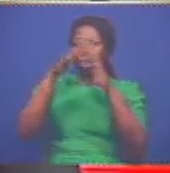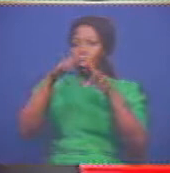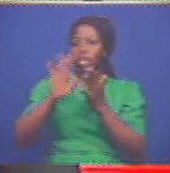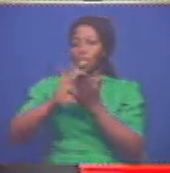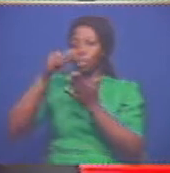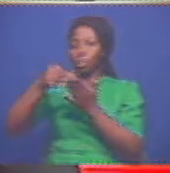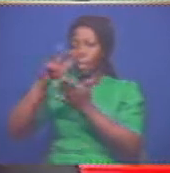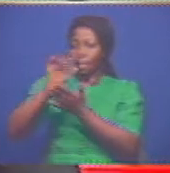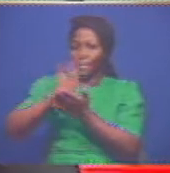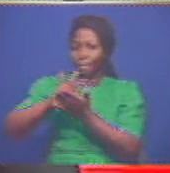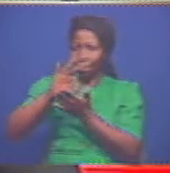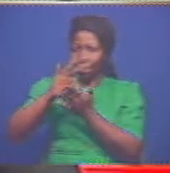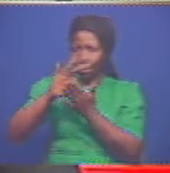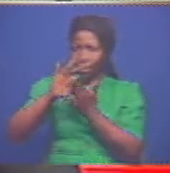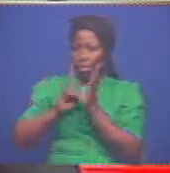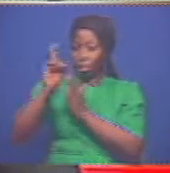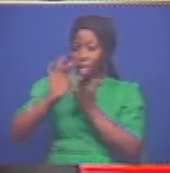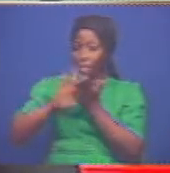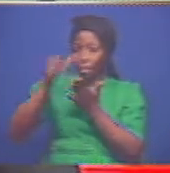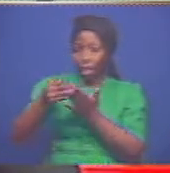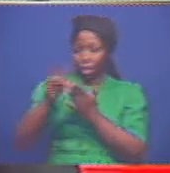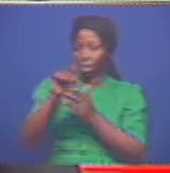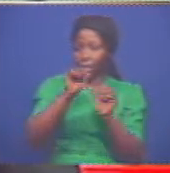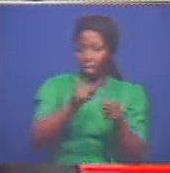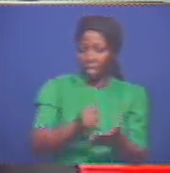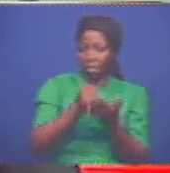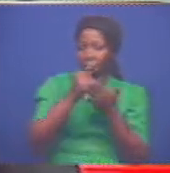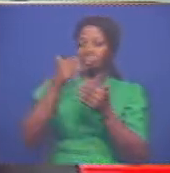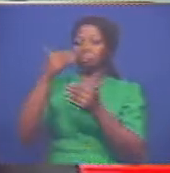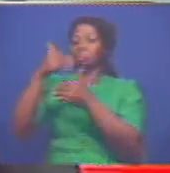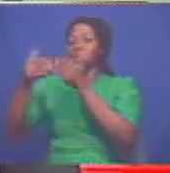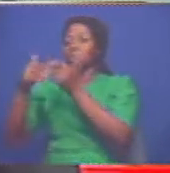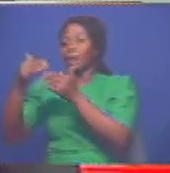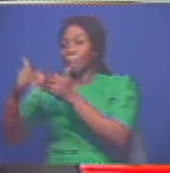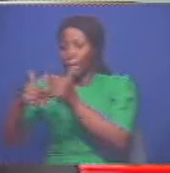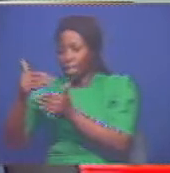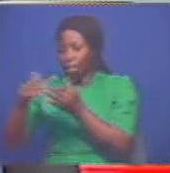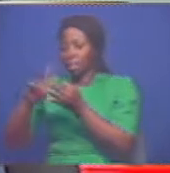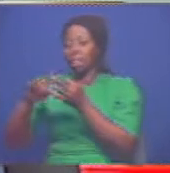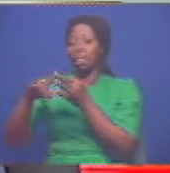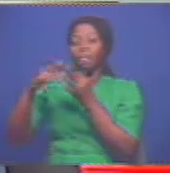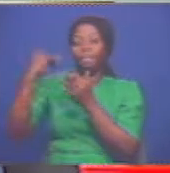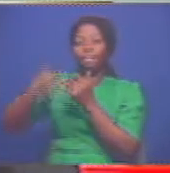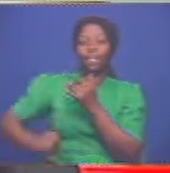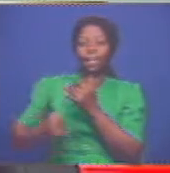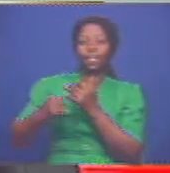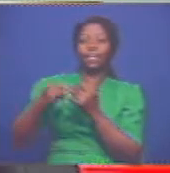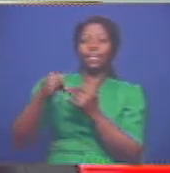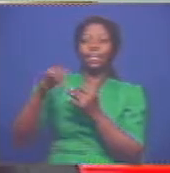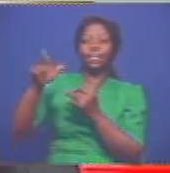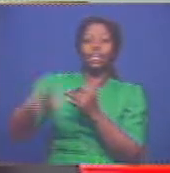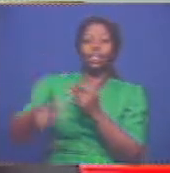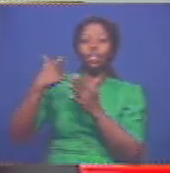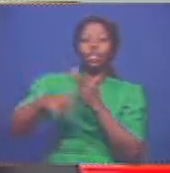one will help. And they also need to look at the construction materials, like we said. And finally, especially in this affordable housing